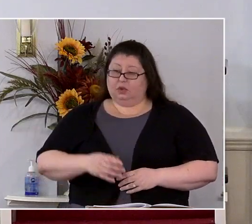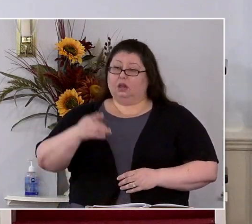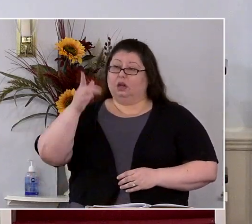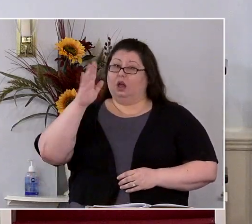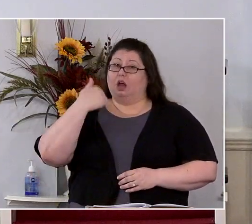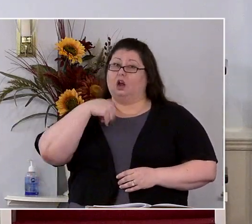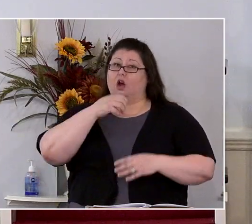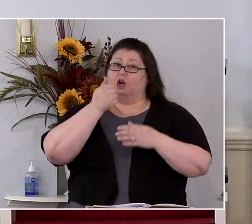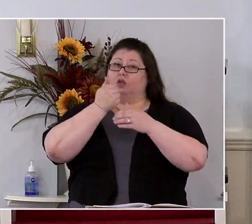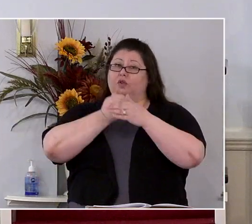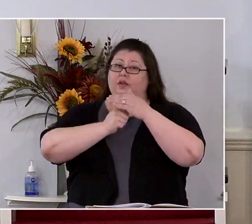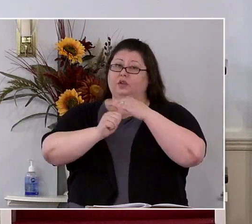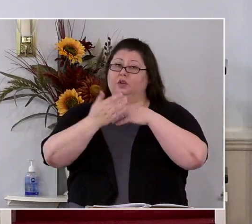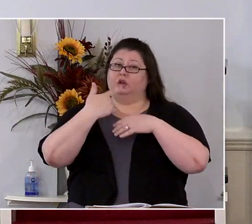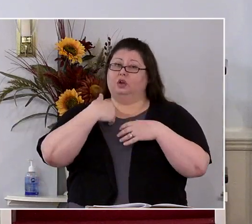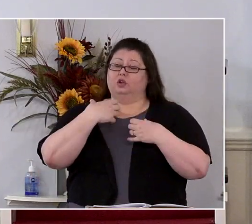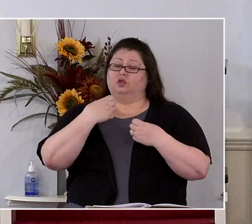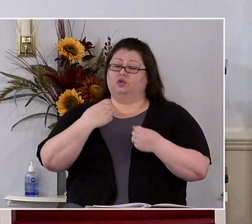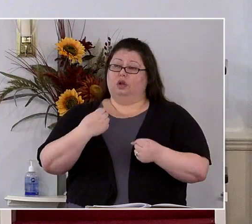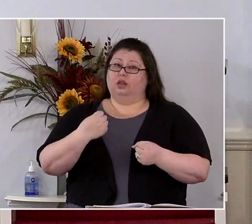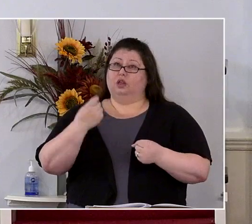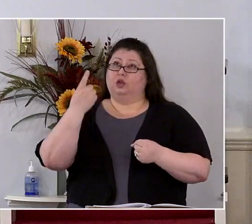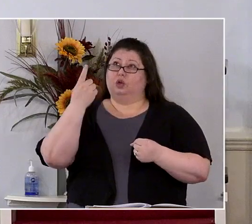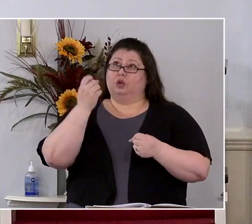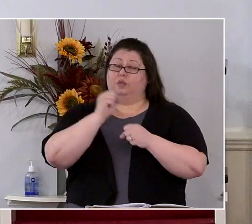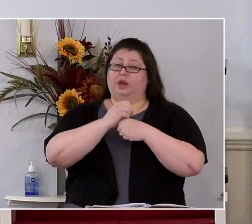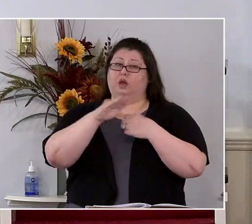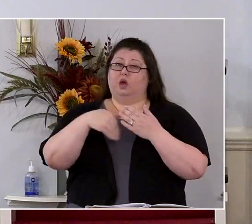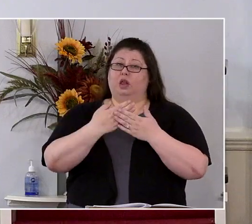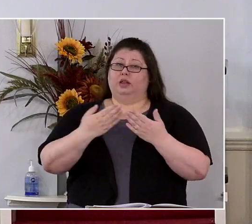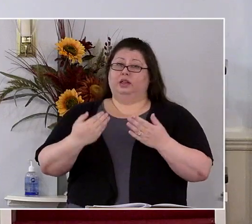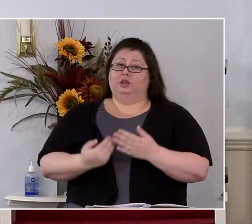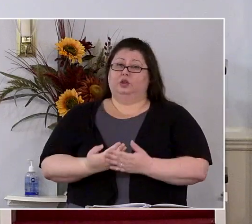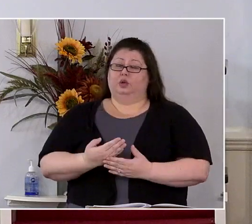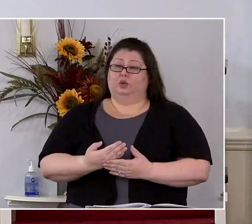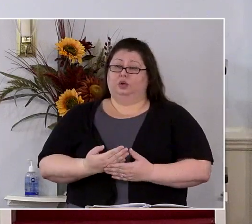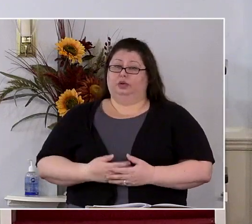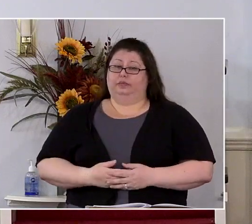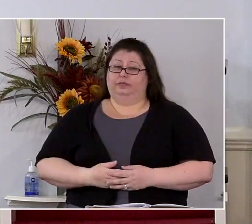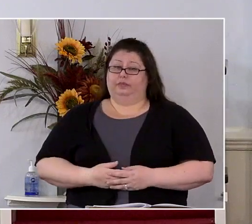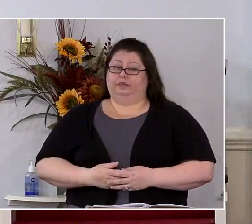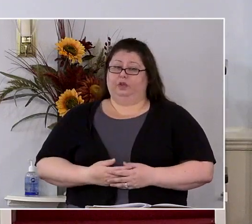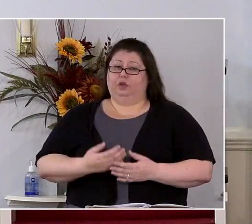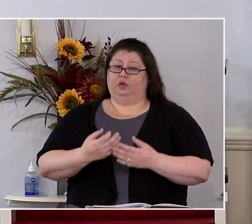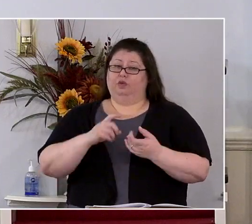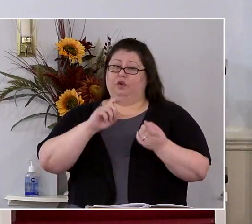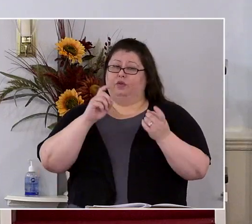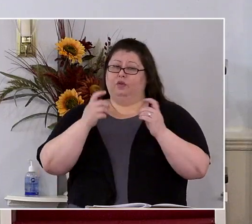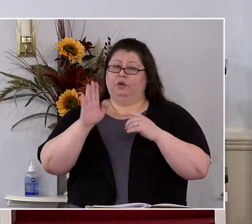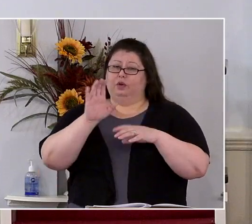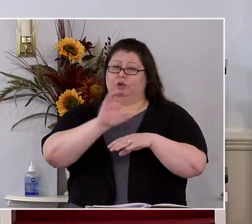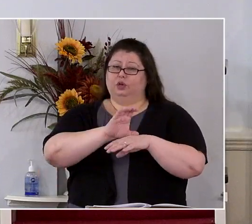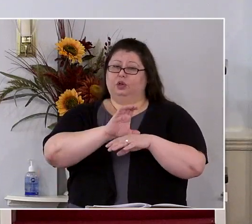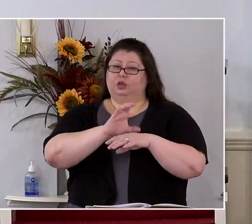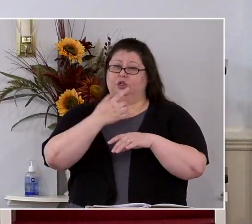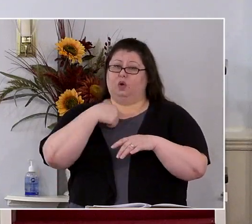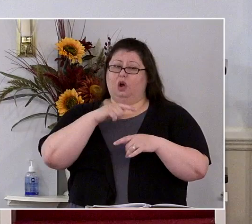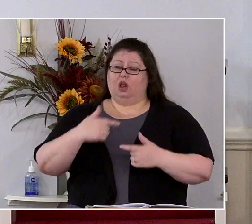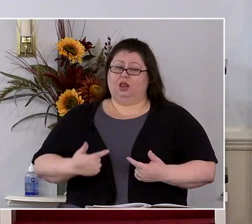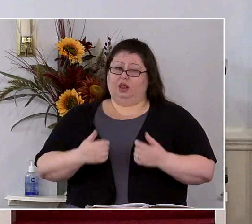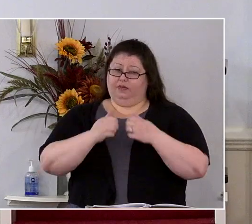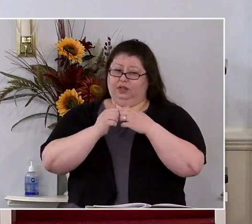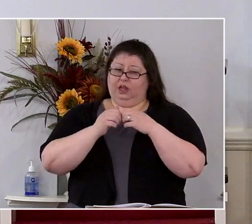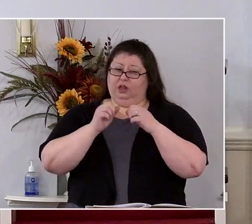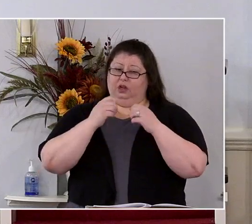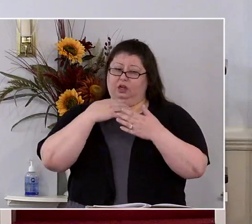God, our refuge and strength, you make all things new. Reform your church so that our life